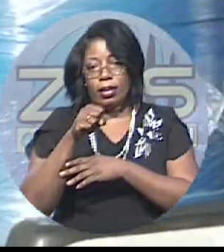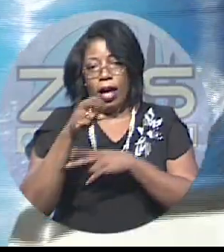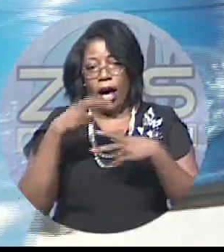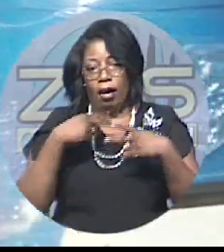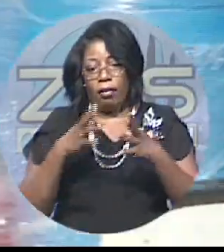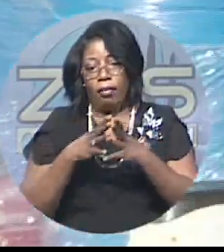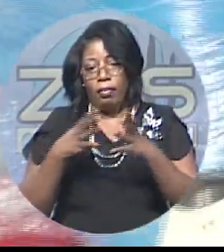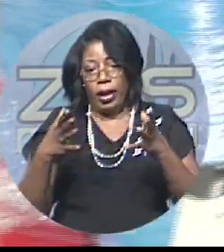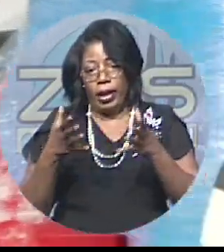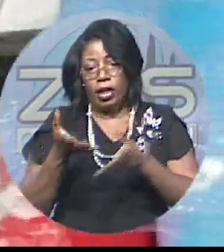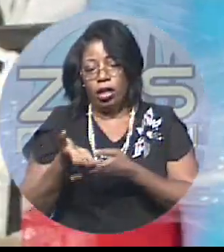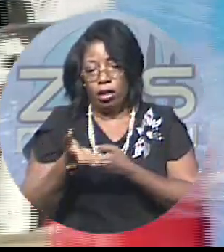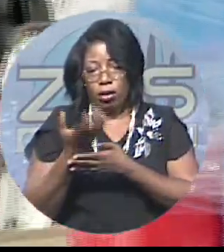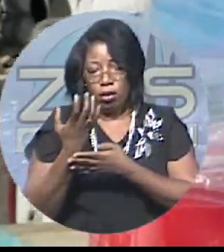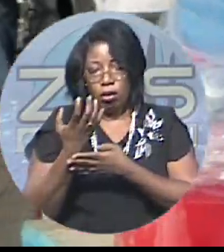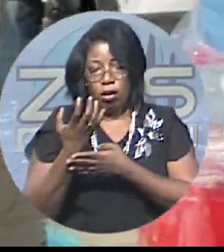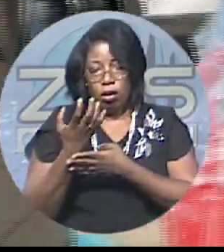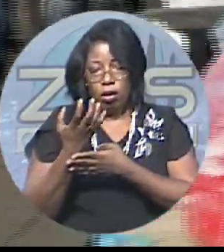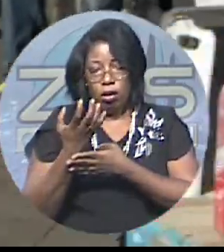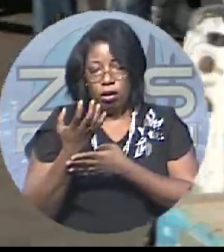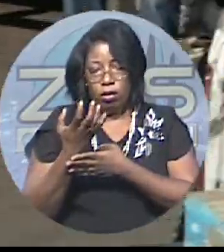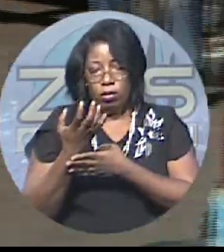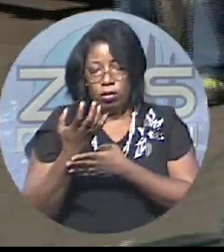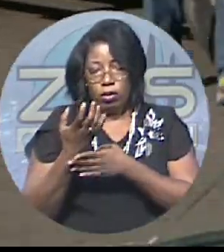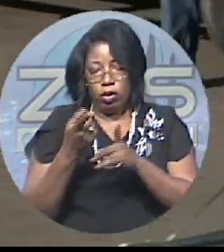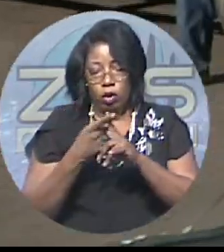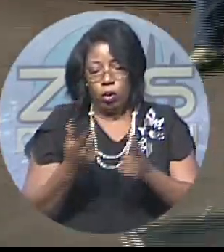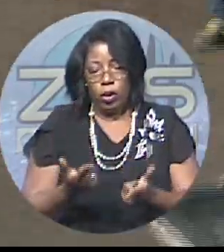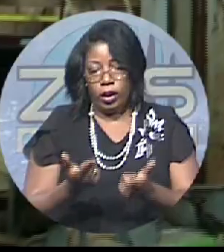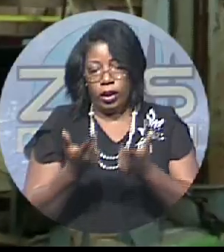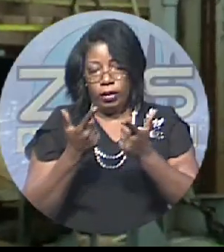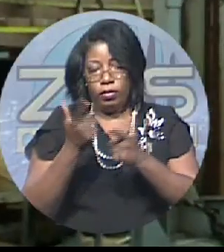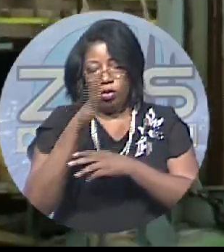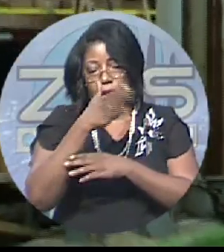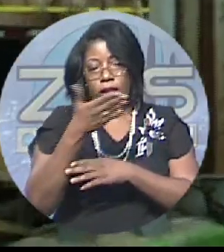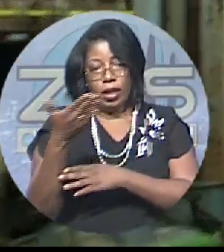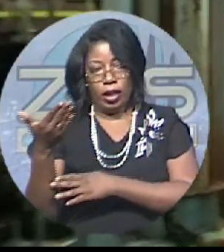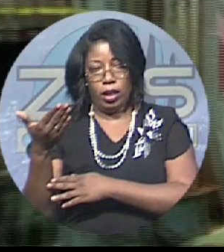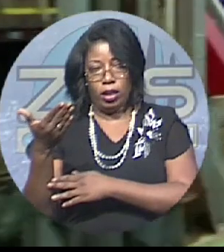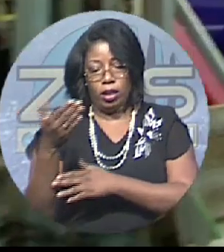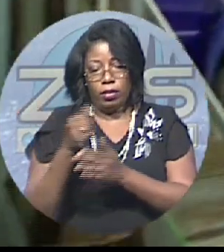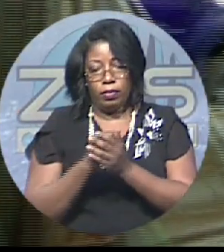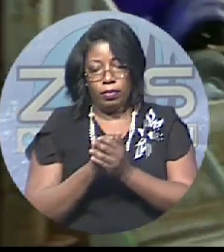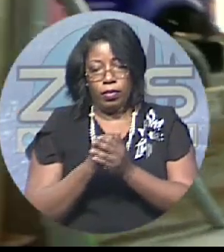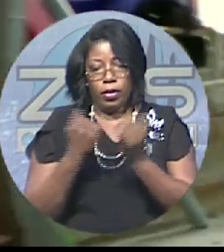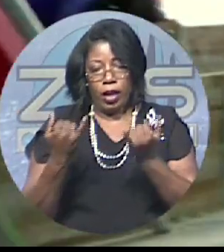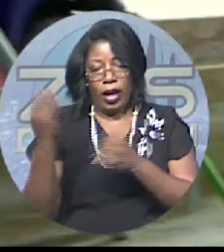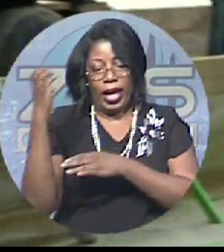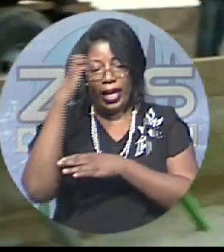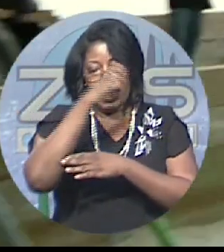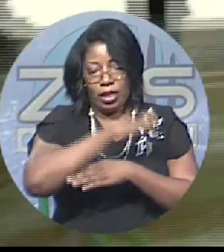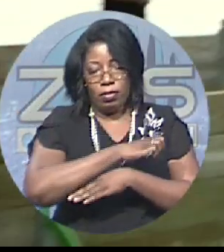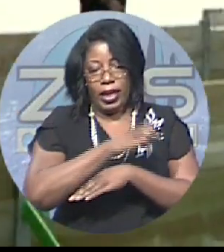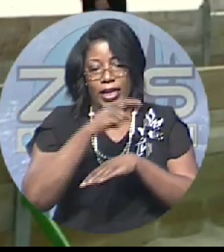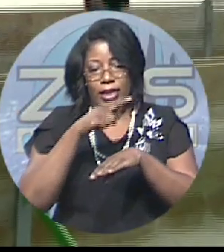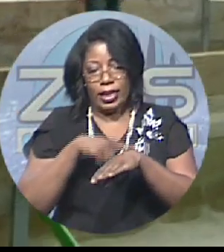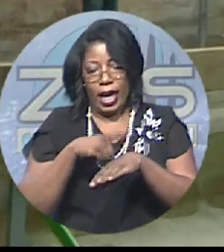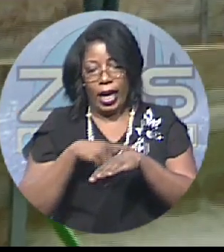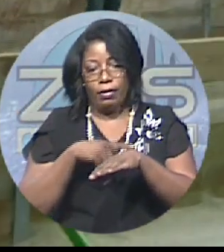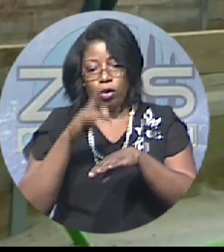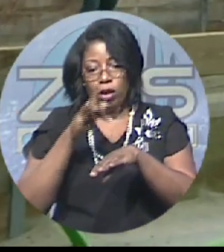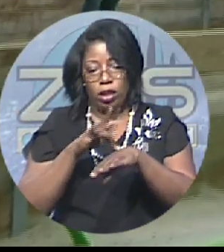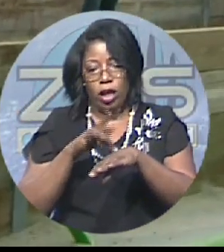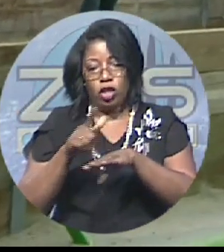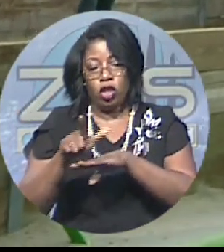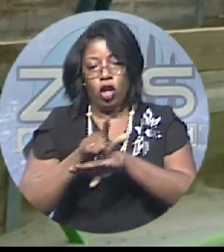end loader, my bobcat, and an excavator for lifting some boats. So estimated a time for arrival in Long Island